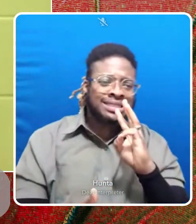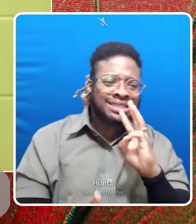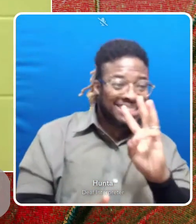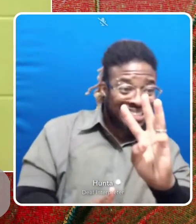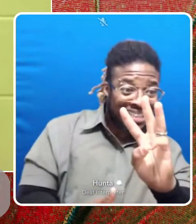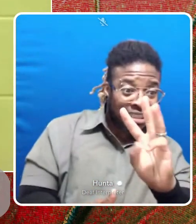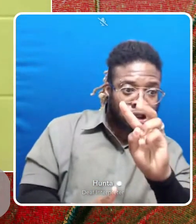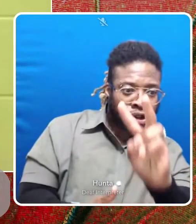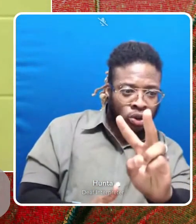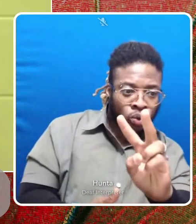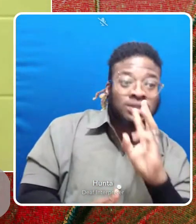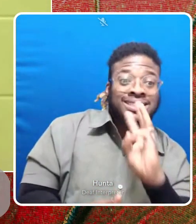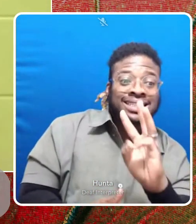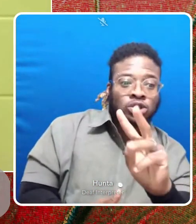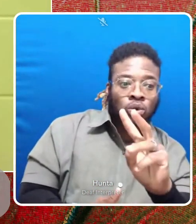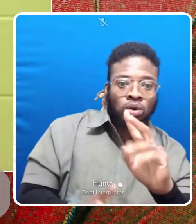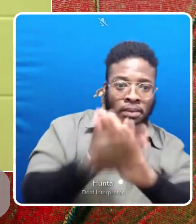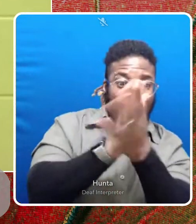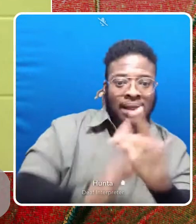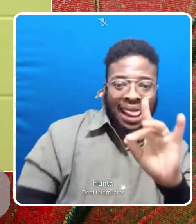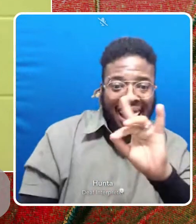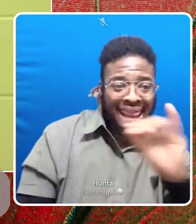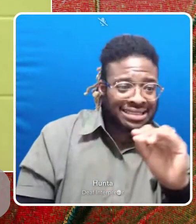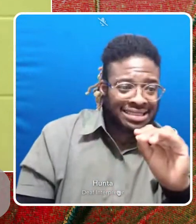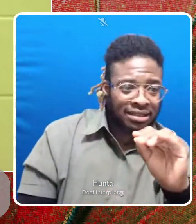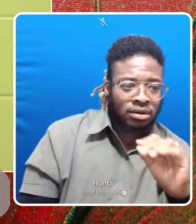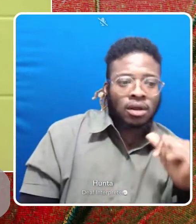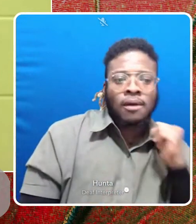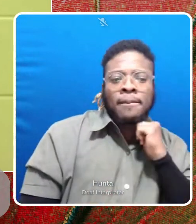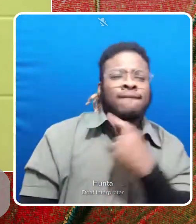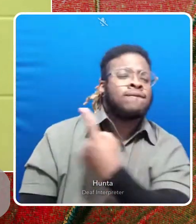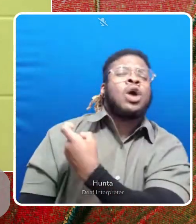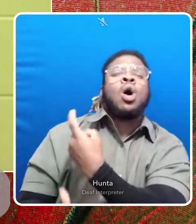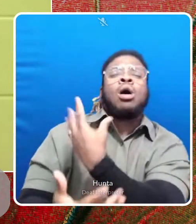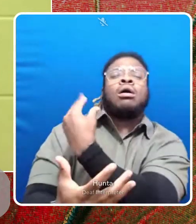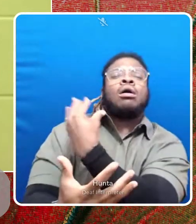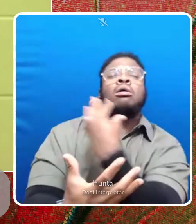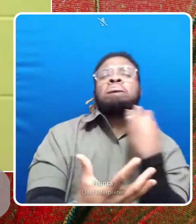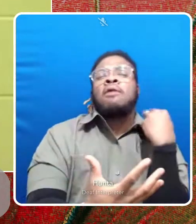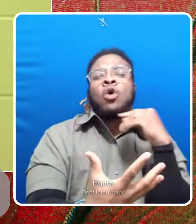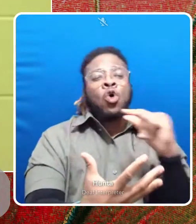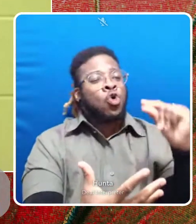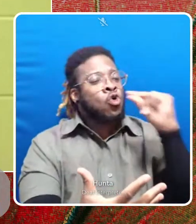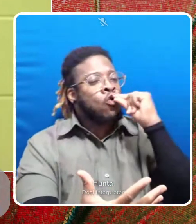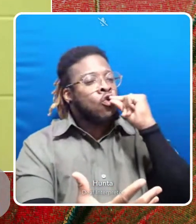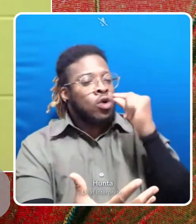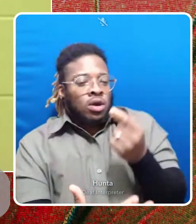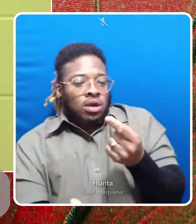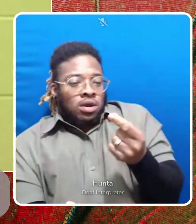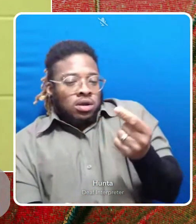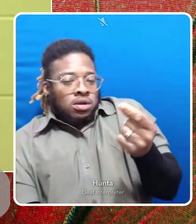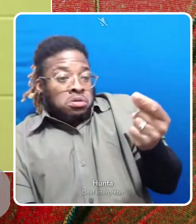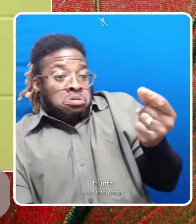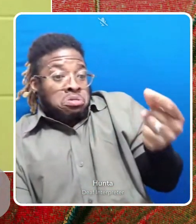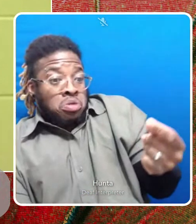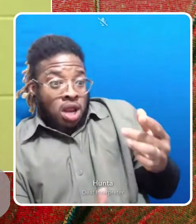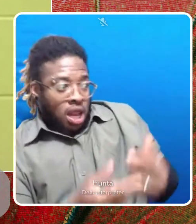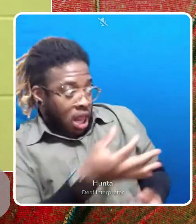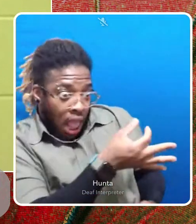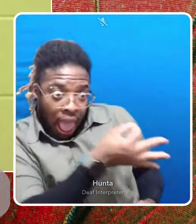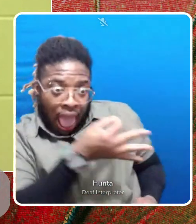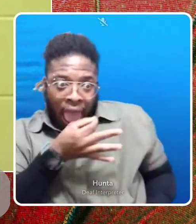perfume. Passing it to me as it burnt out, I rolled down my window and tossed the joint to the ground. Scared